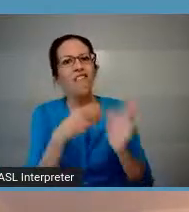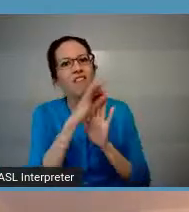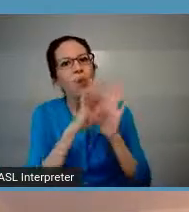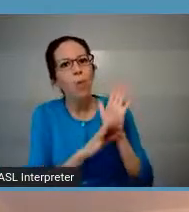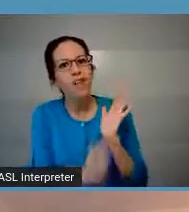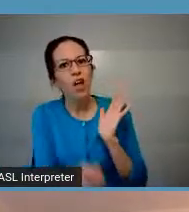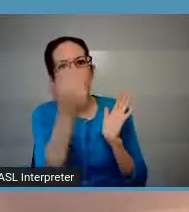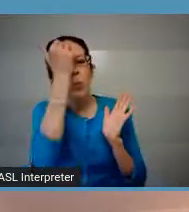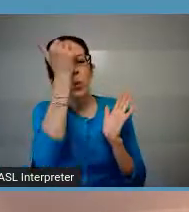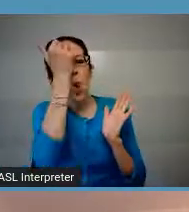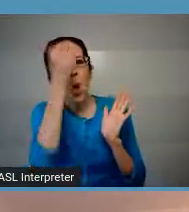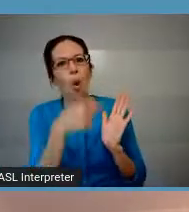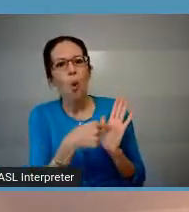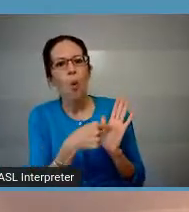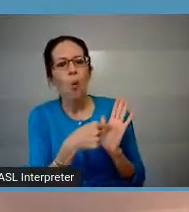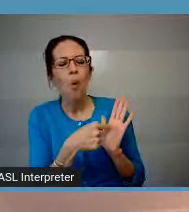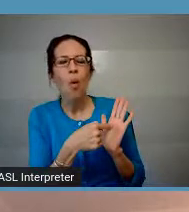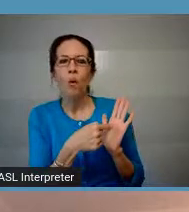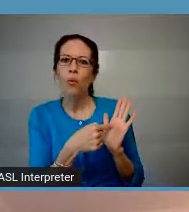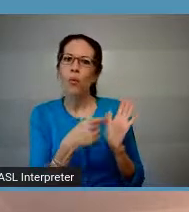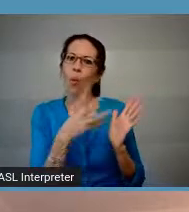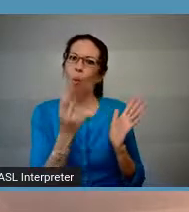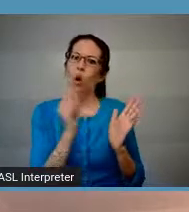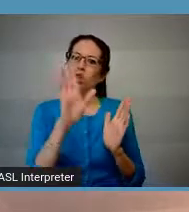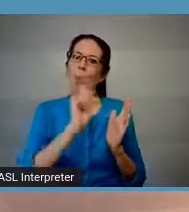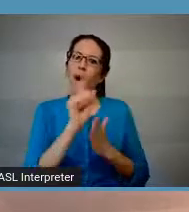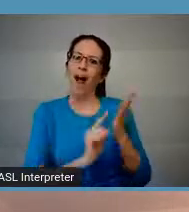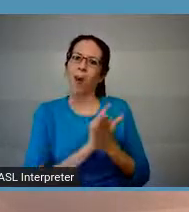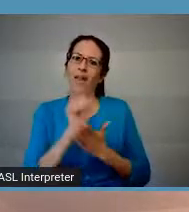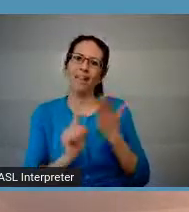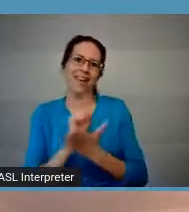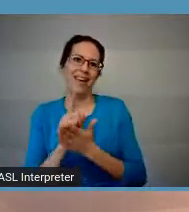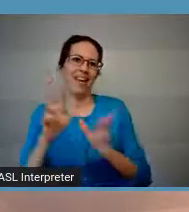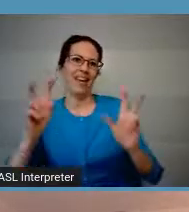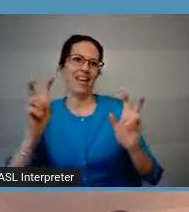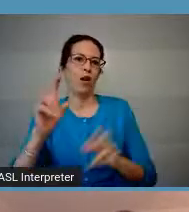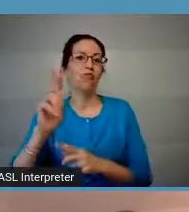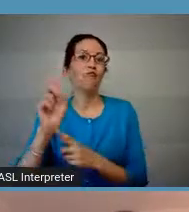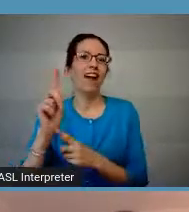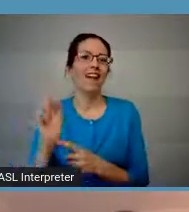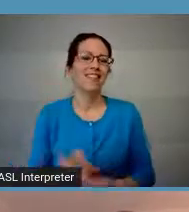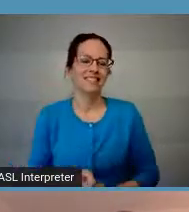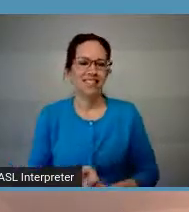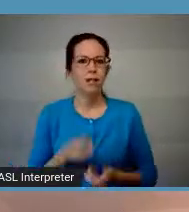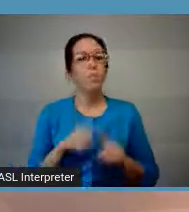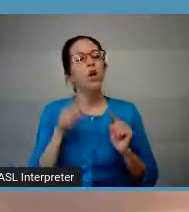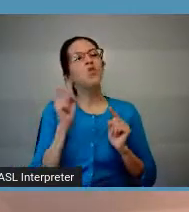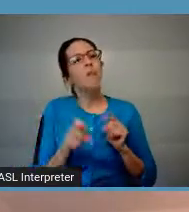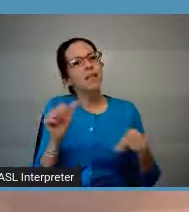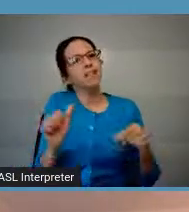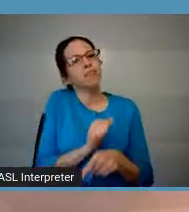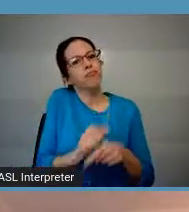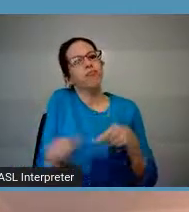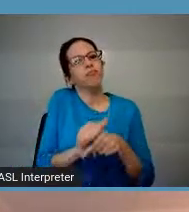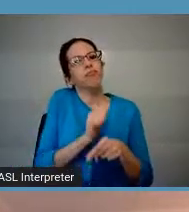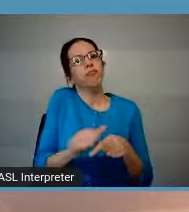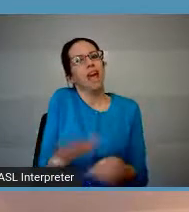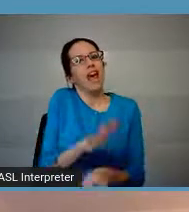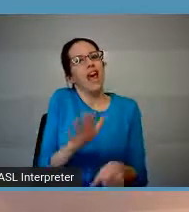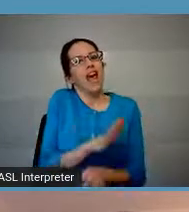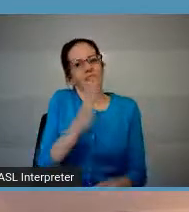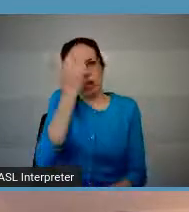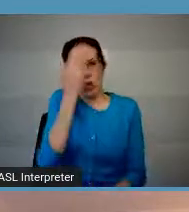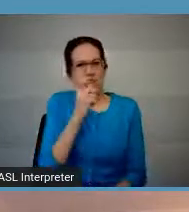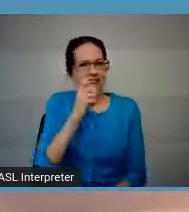know within a few items what your hourly rate is, but you have to do it enough that you're not making things up. That